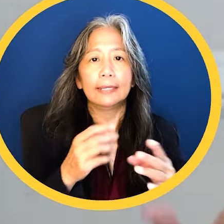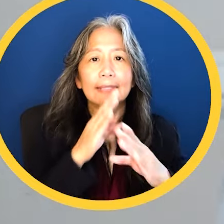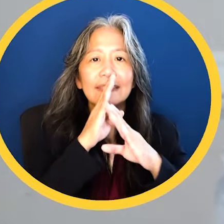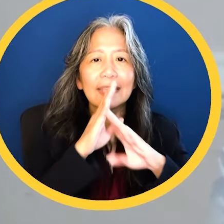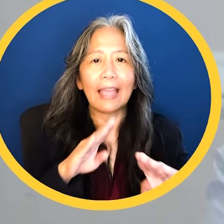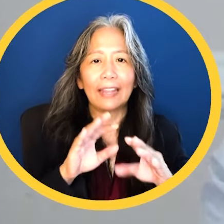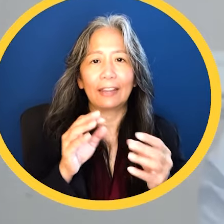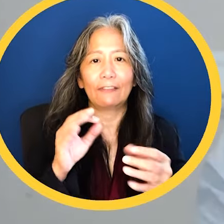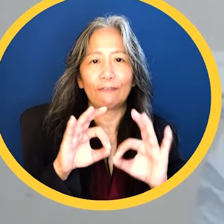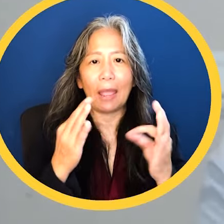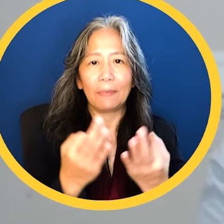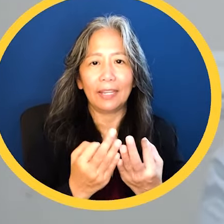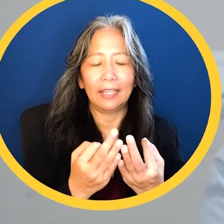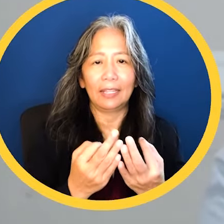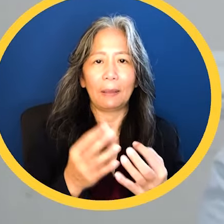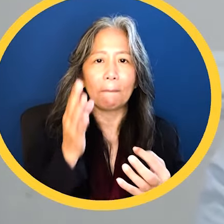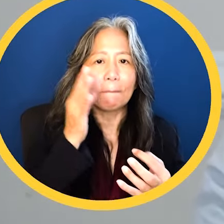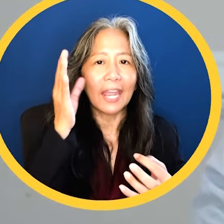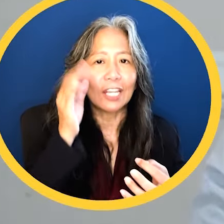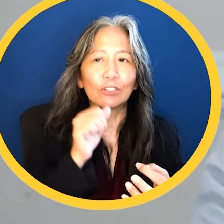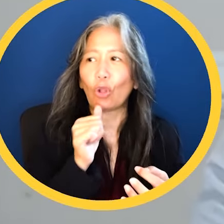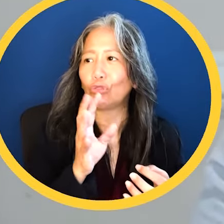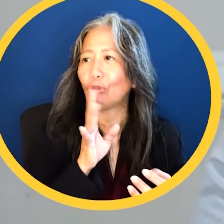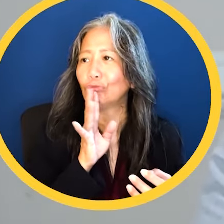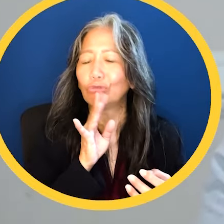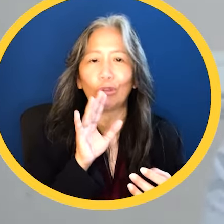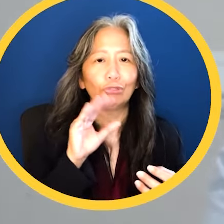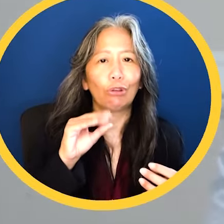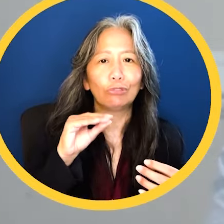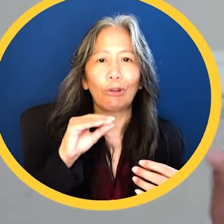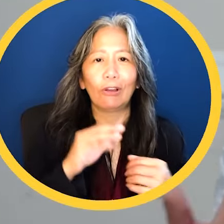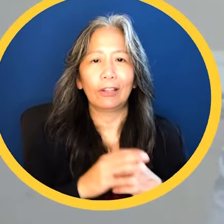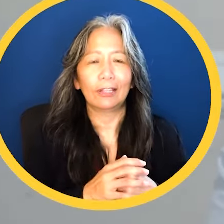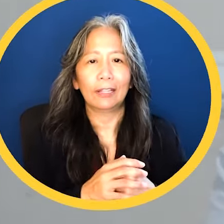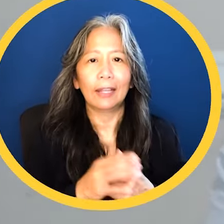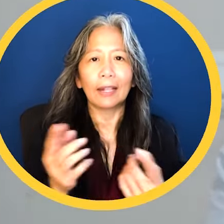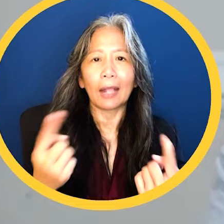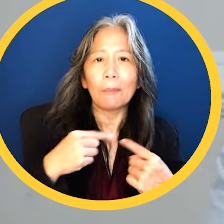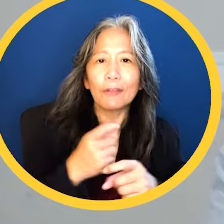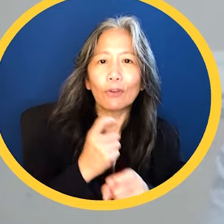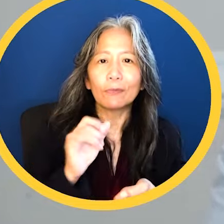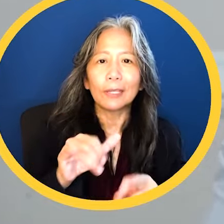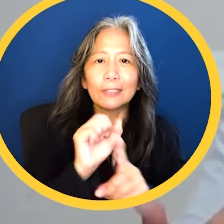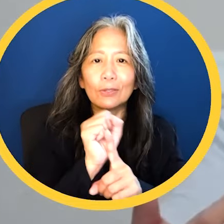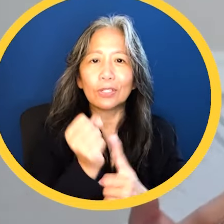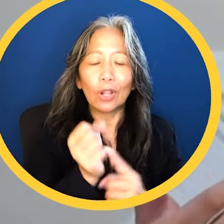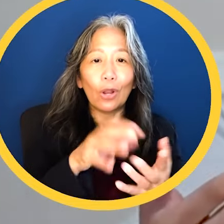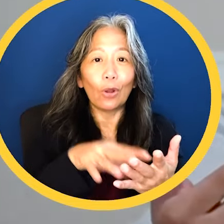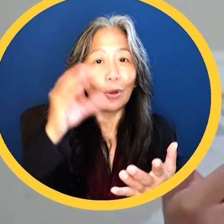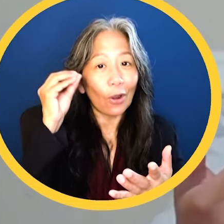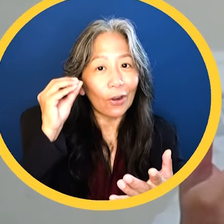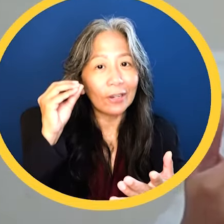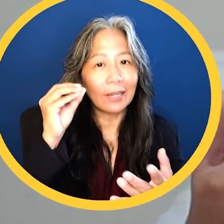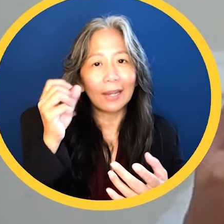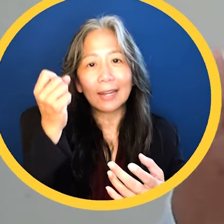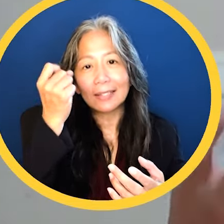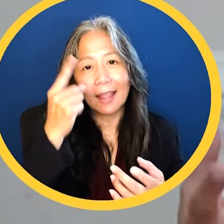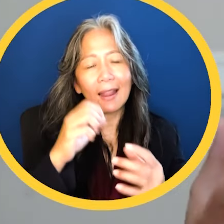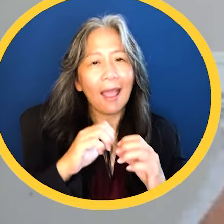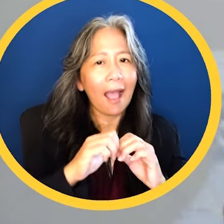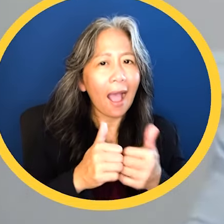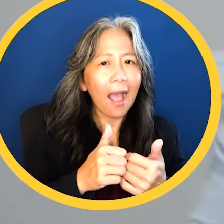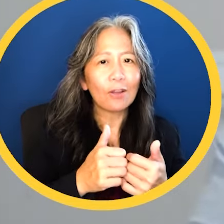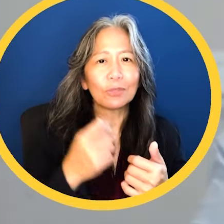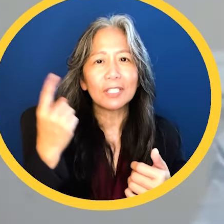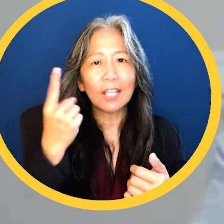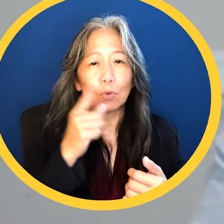a silent family wherein your parents don't talk, you know, coming from that situation, having to learn, you know, and